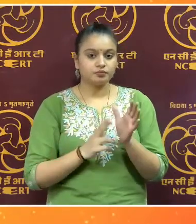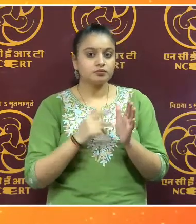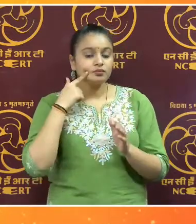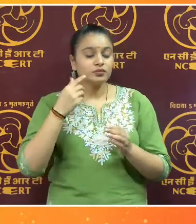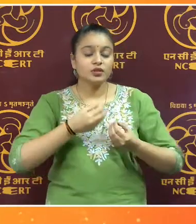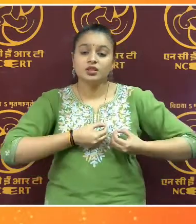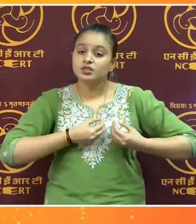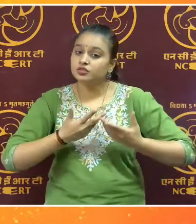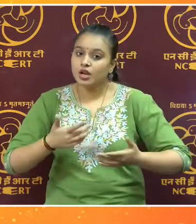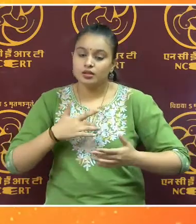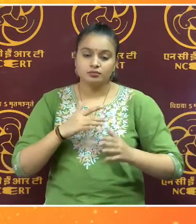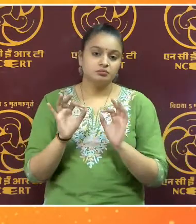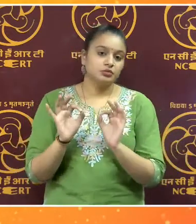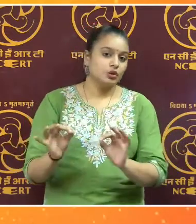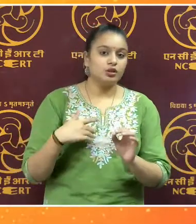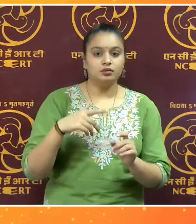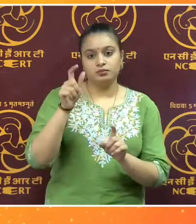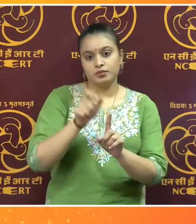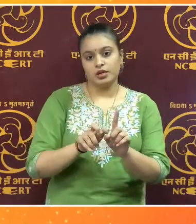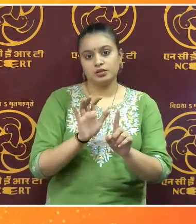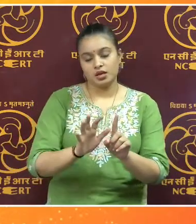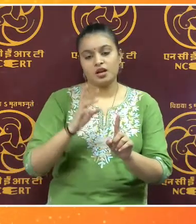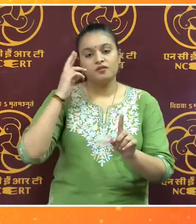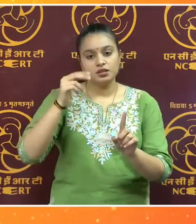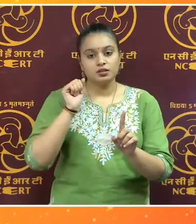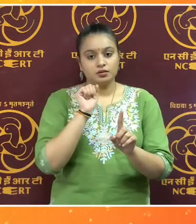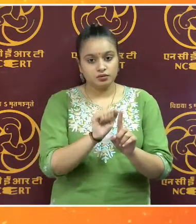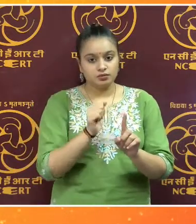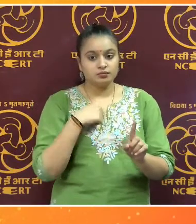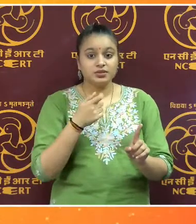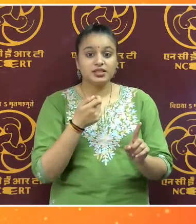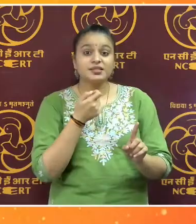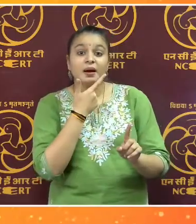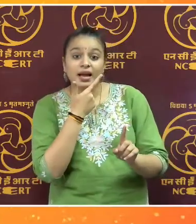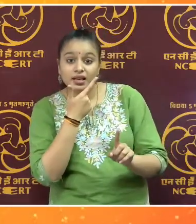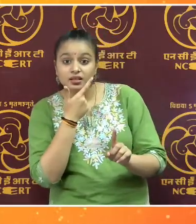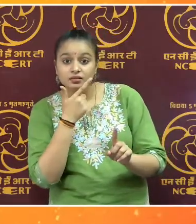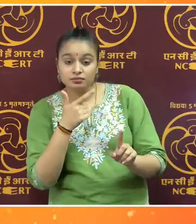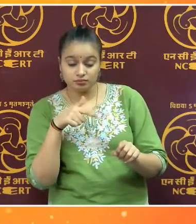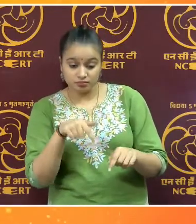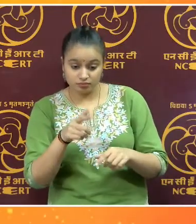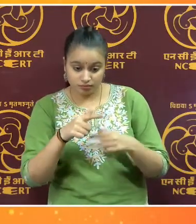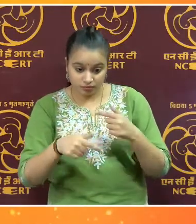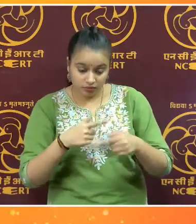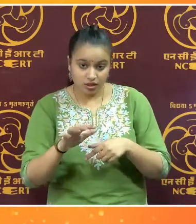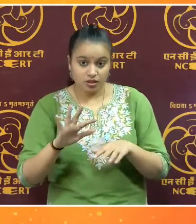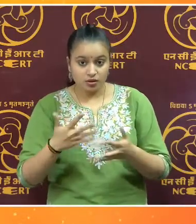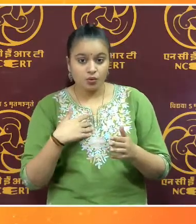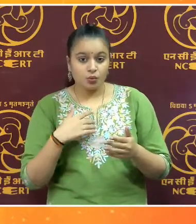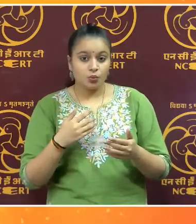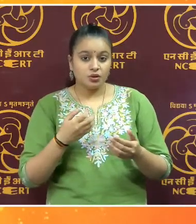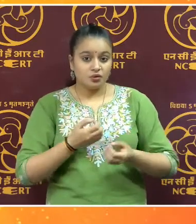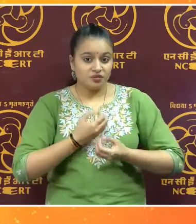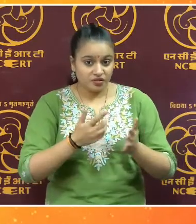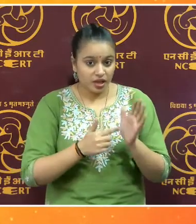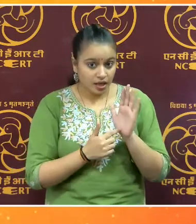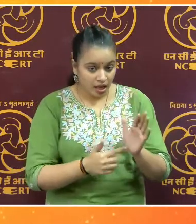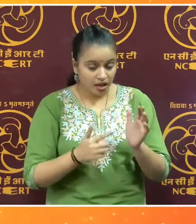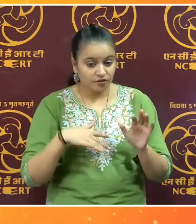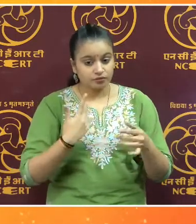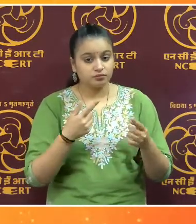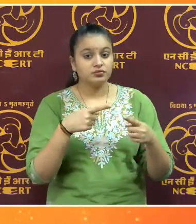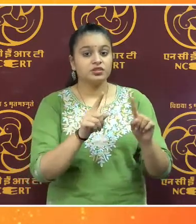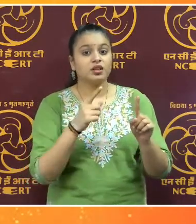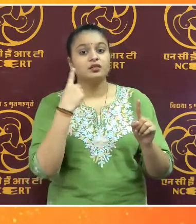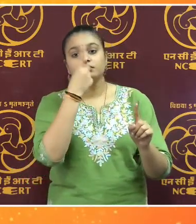and a kind-hearted man. That is why when I smile at Mr. Anil in most appealing way, the smile comes by